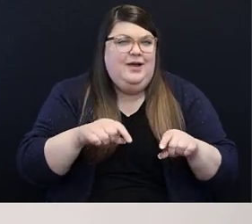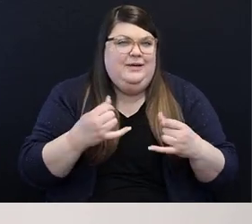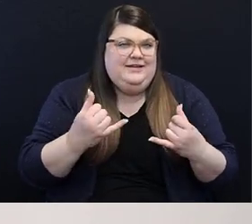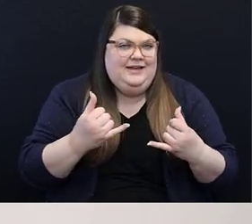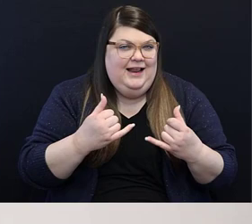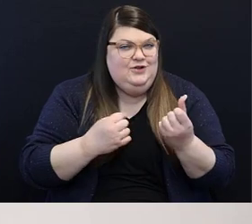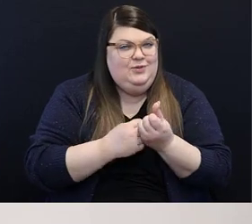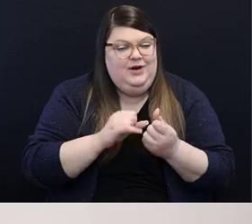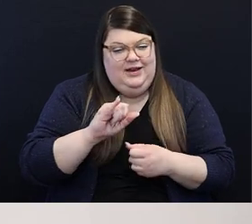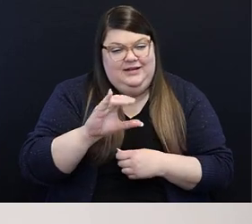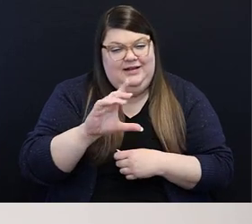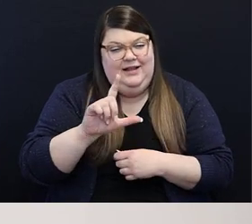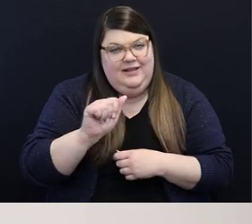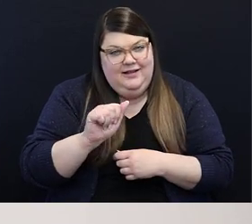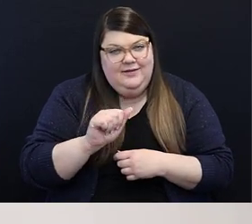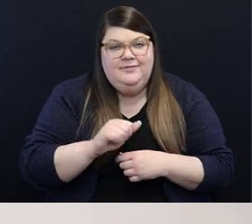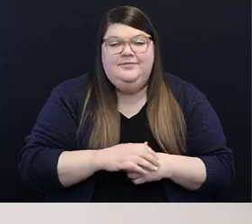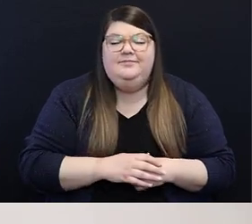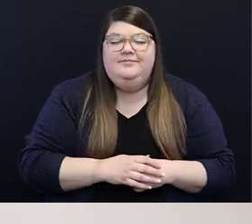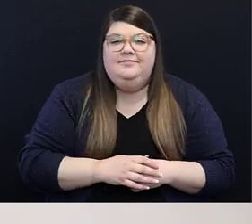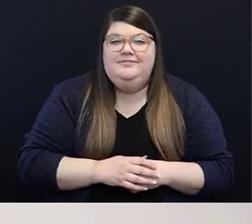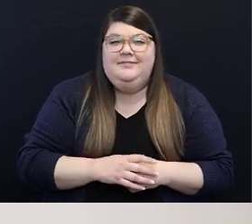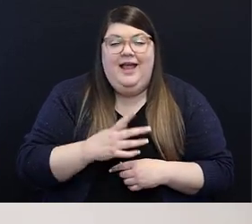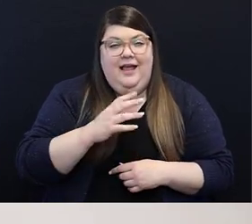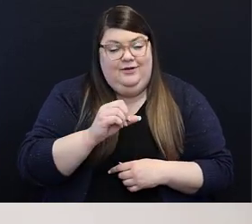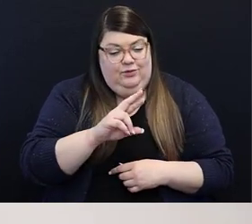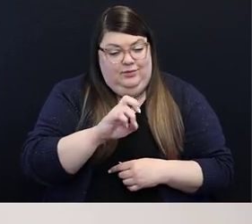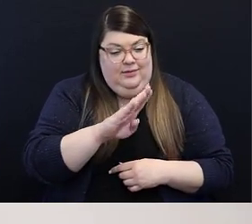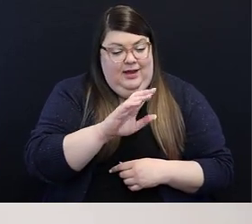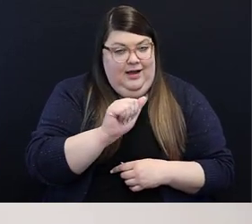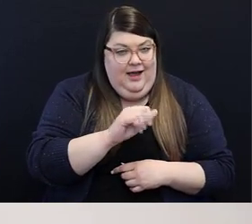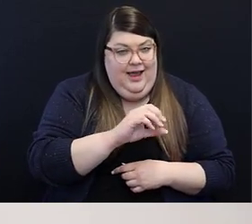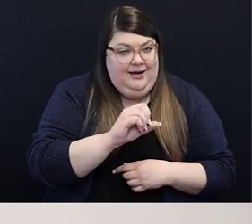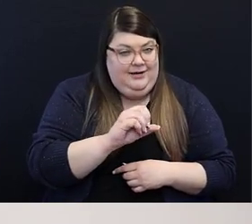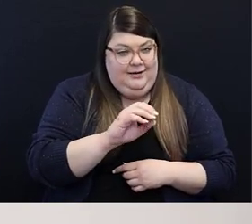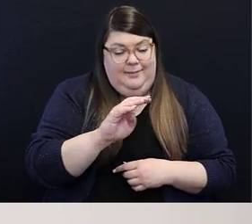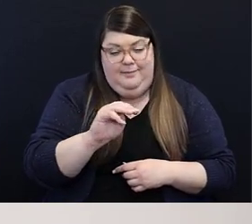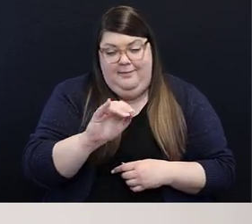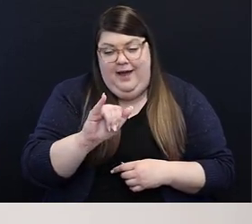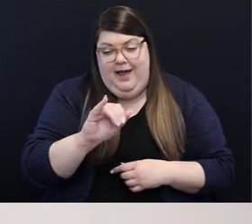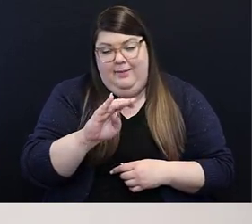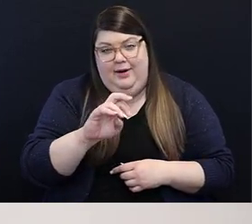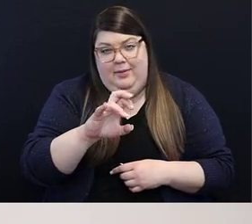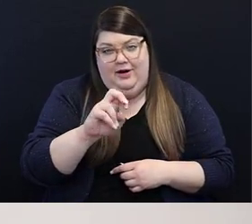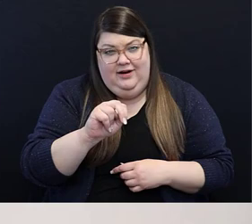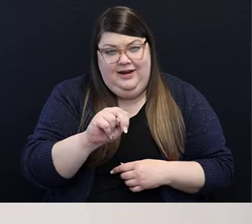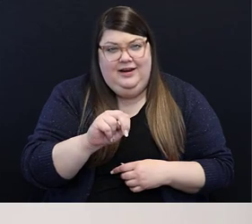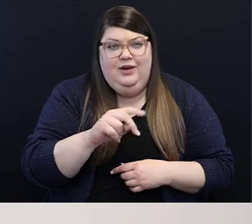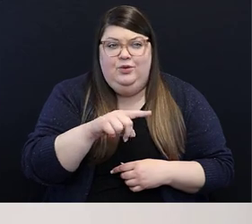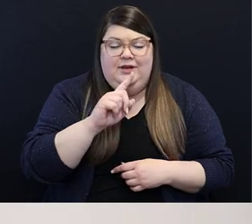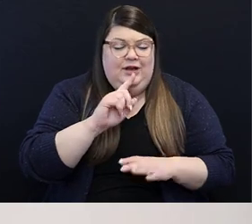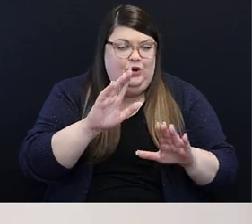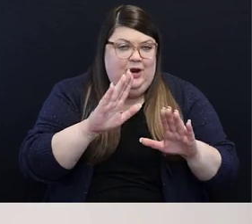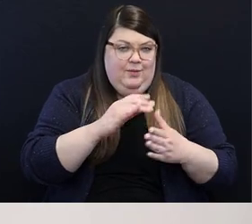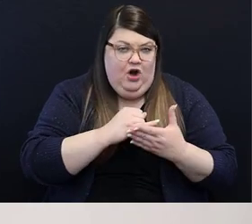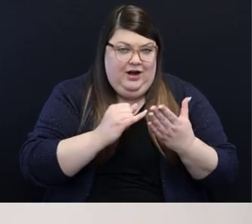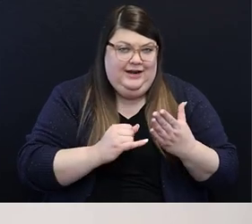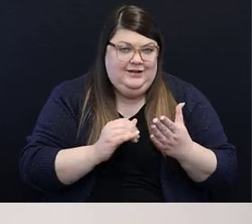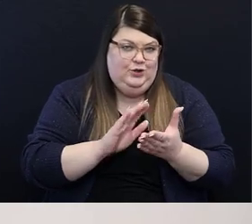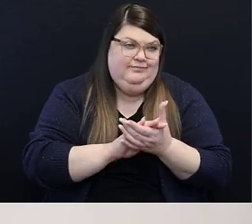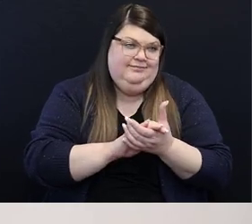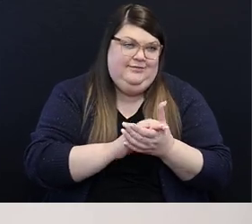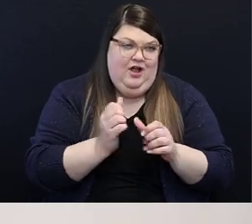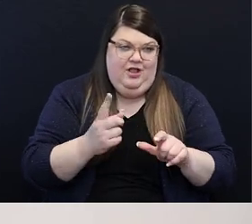and Rebecca and my Barbarian, who are incredible, incredible artists. So cheers to all of you. So let's get